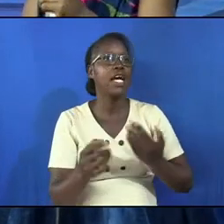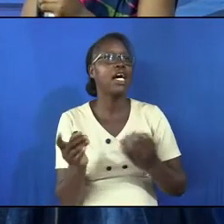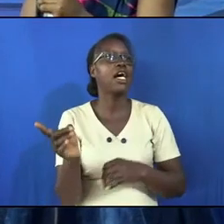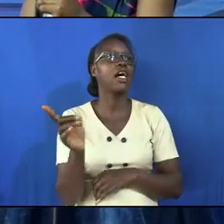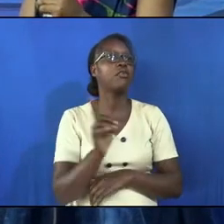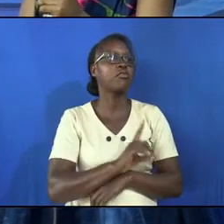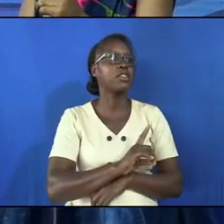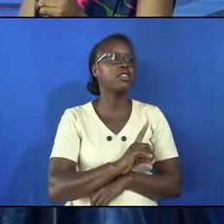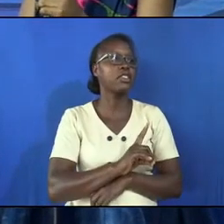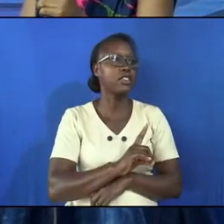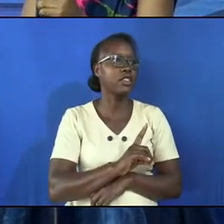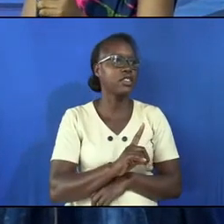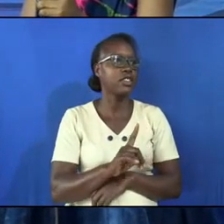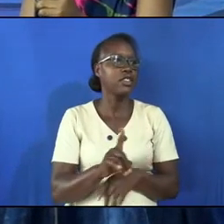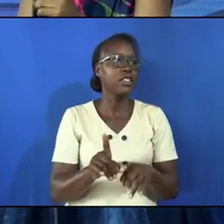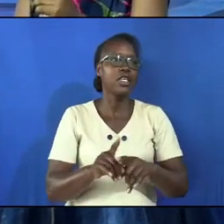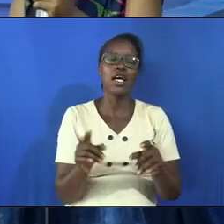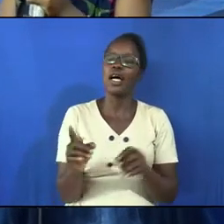Happy day.